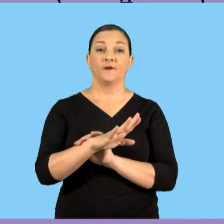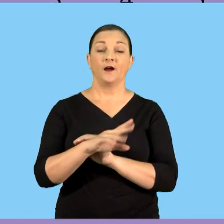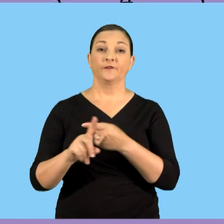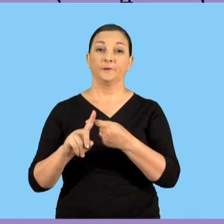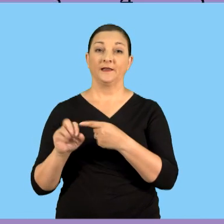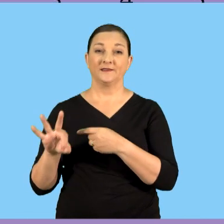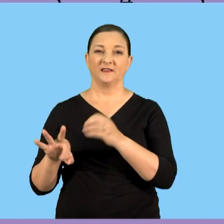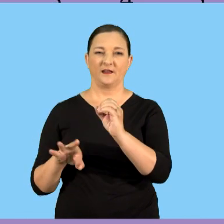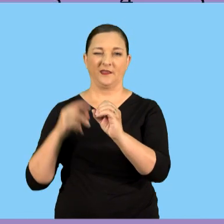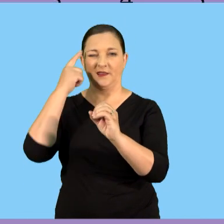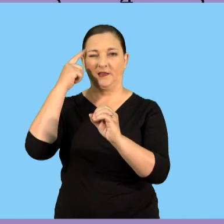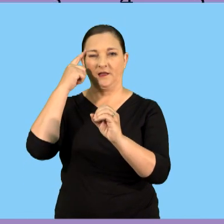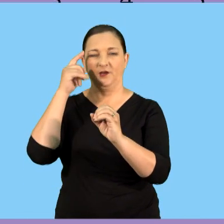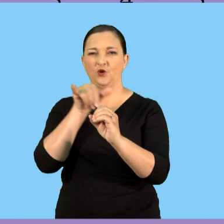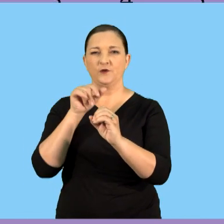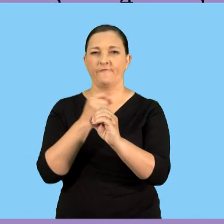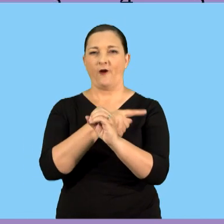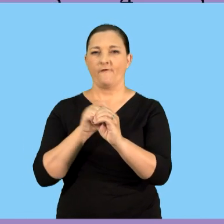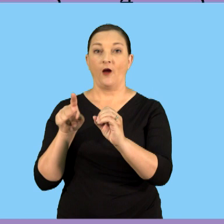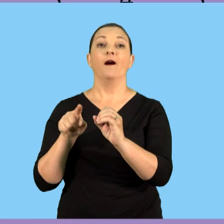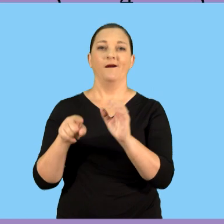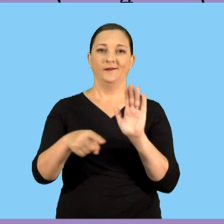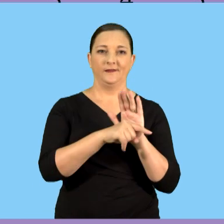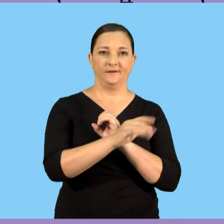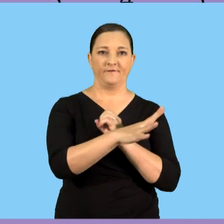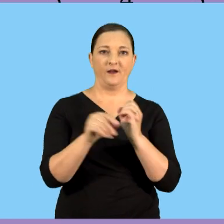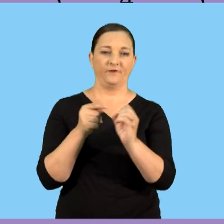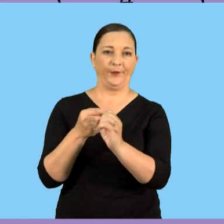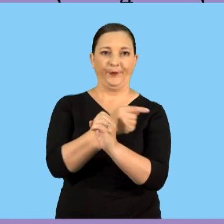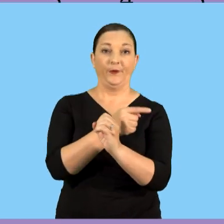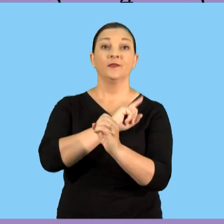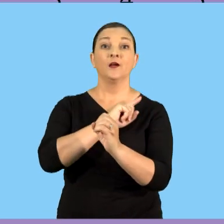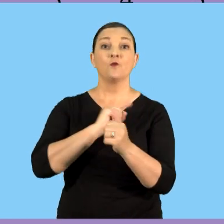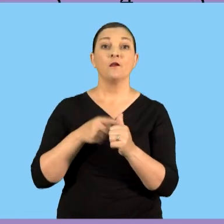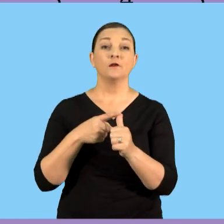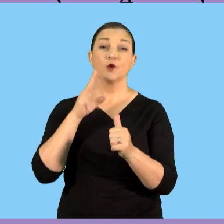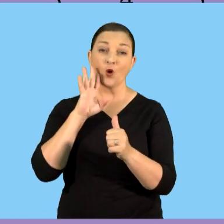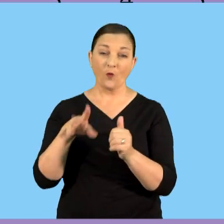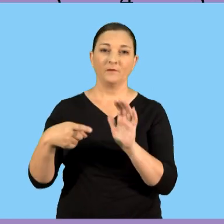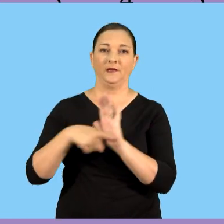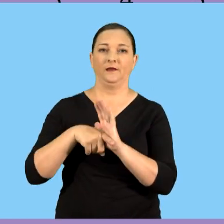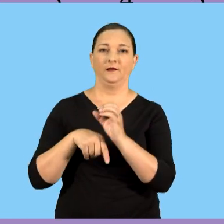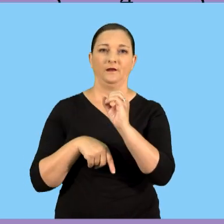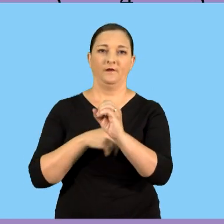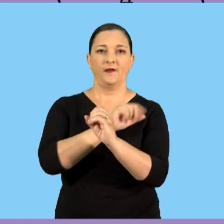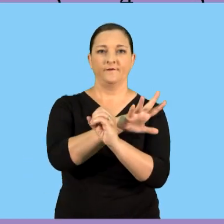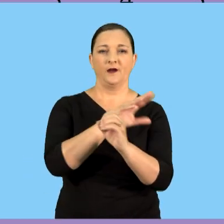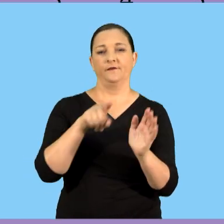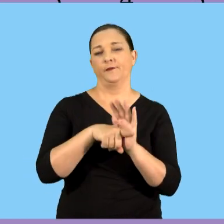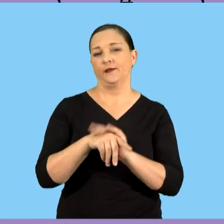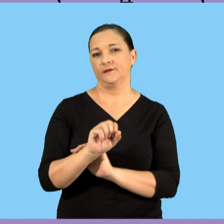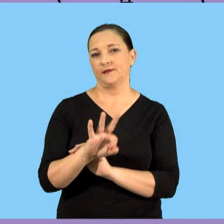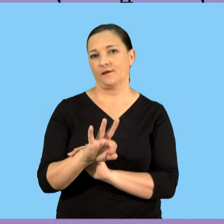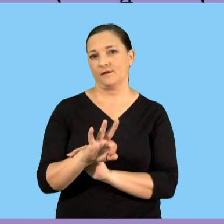plus 3. Which one is furthest away? It is the negative 5. That means my answer is going to be negative. And then we just say